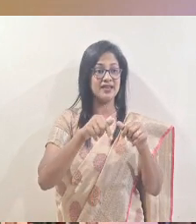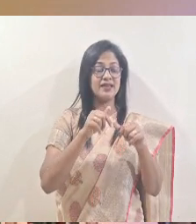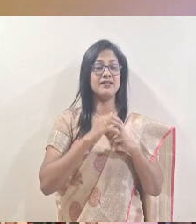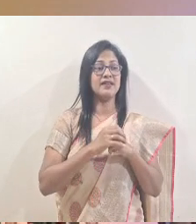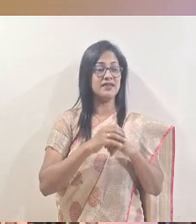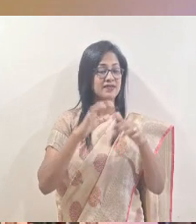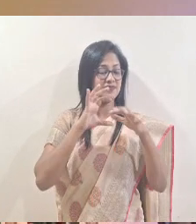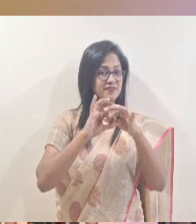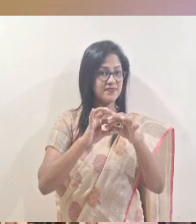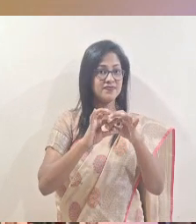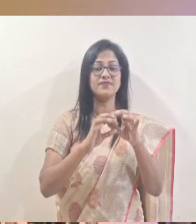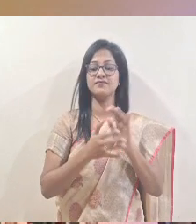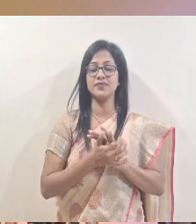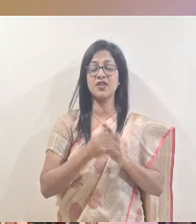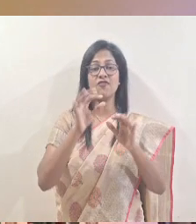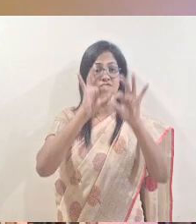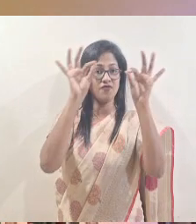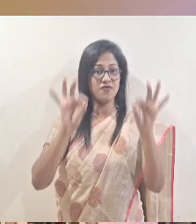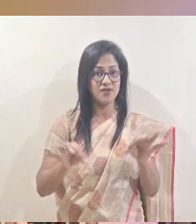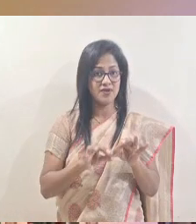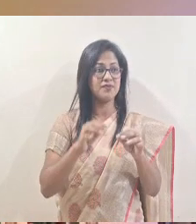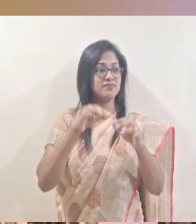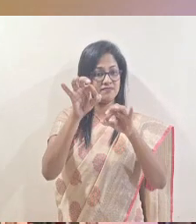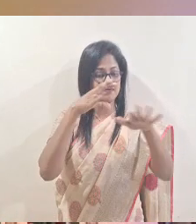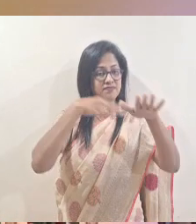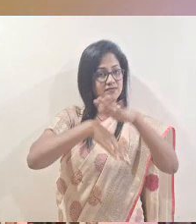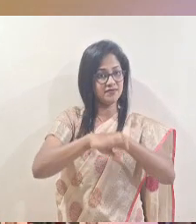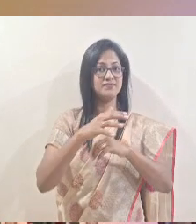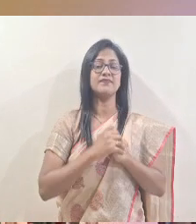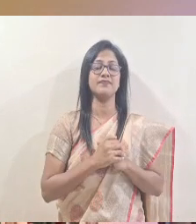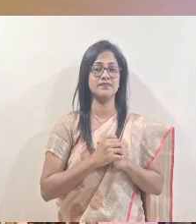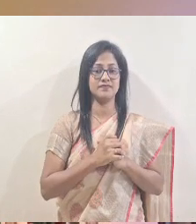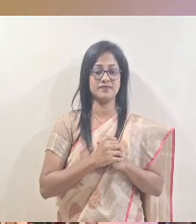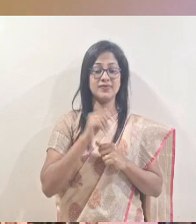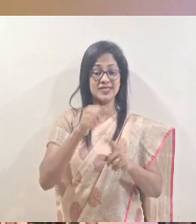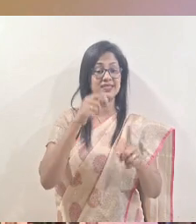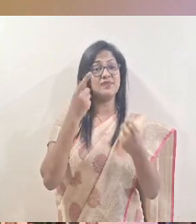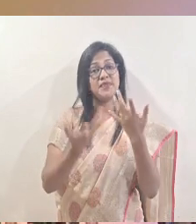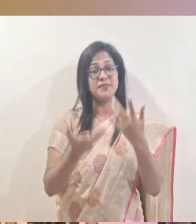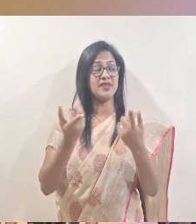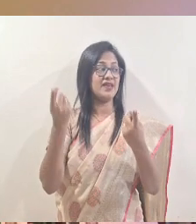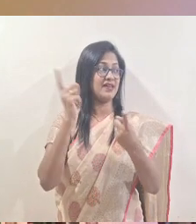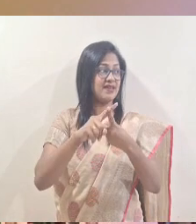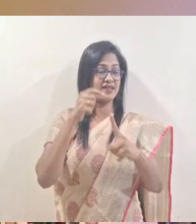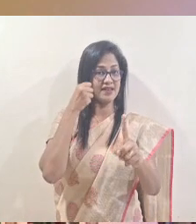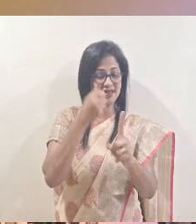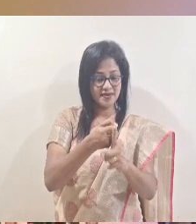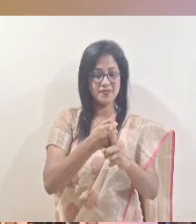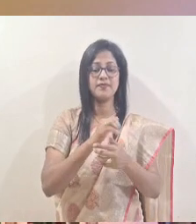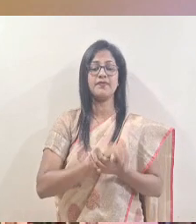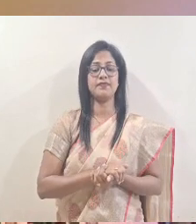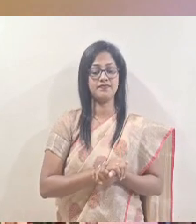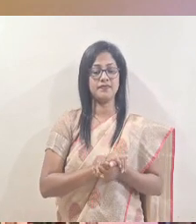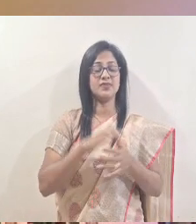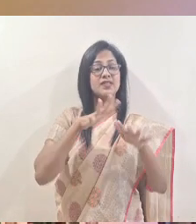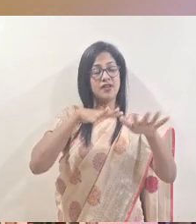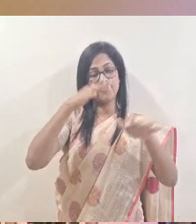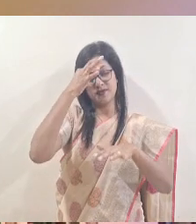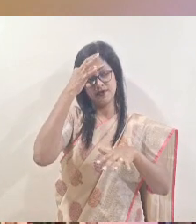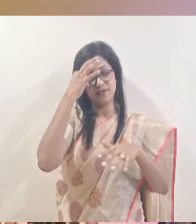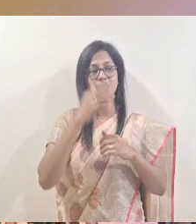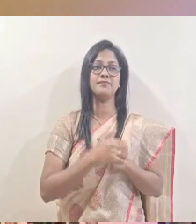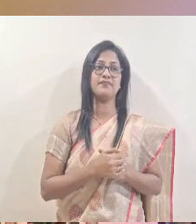clear demarcation on the basis of the formation of the city itself, and this might impact the traffic flow in the city.